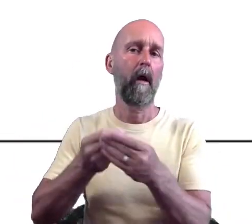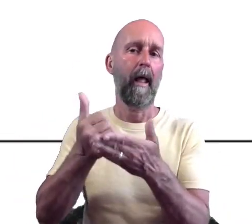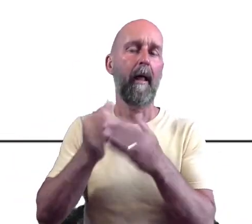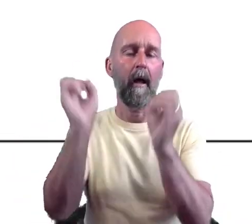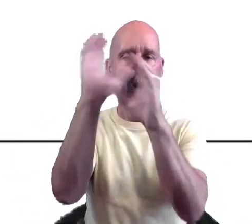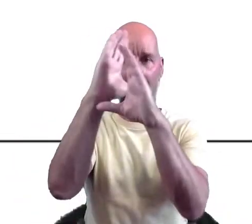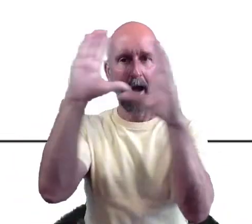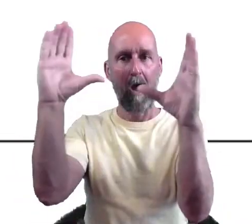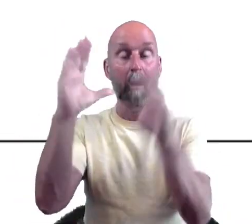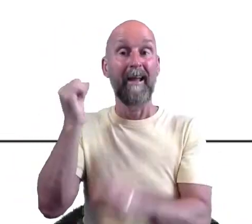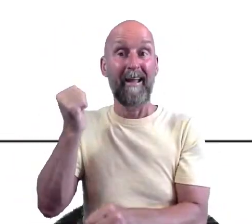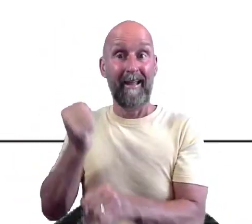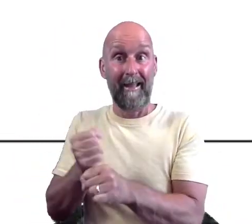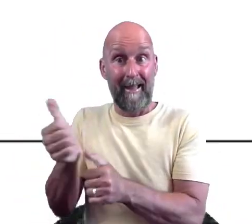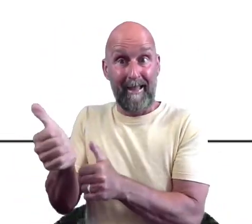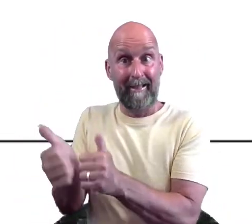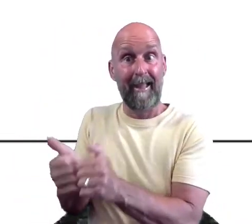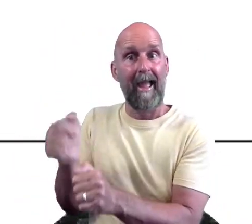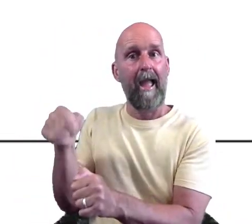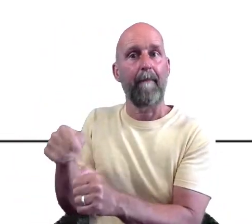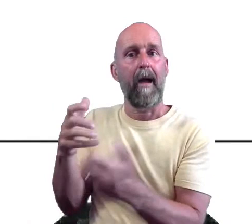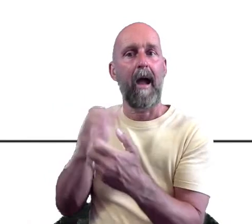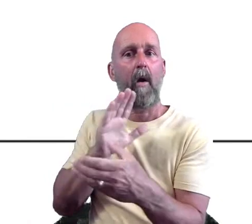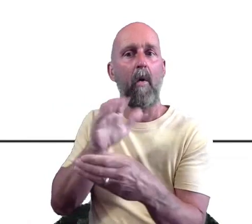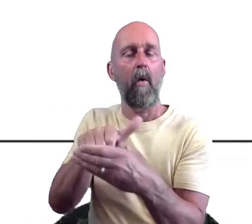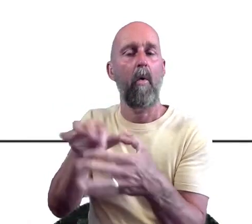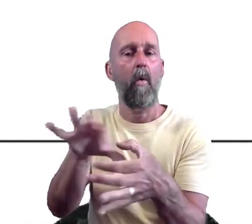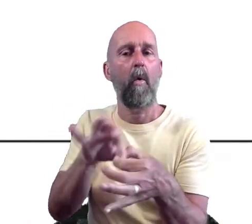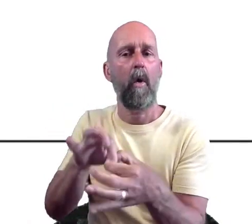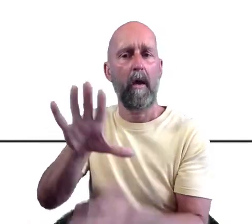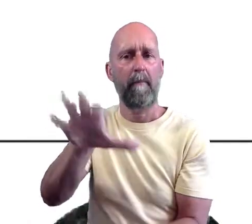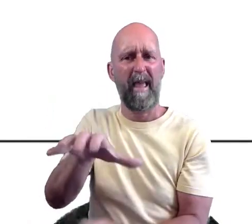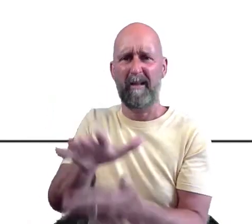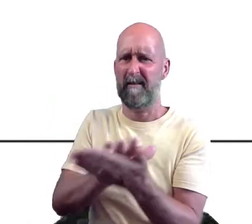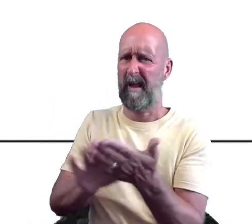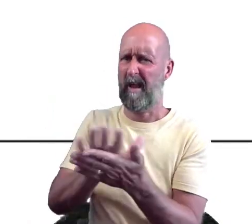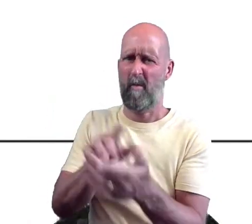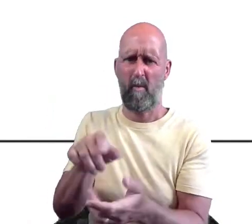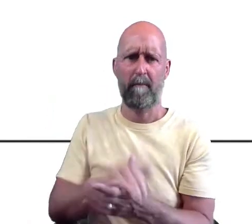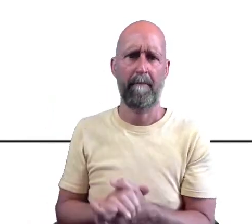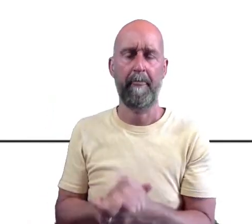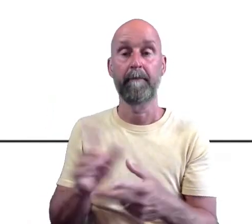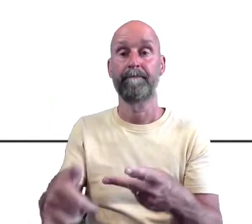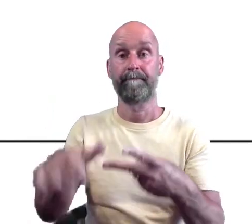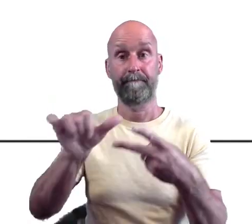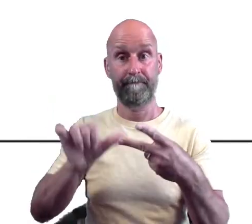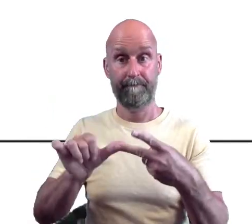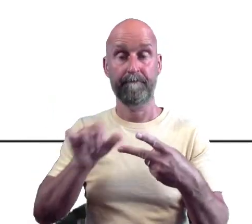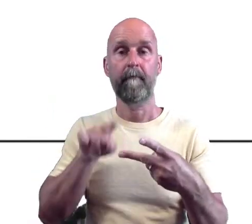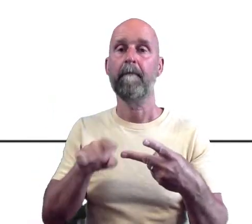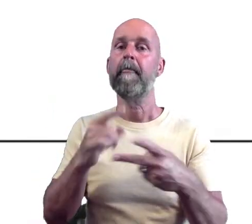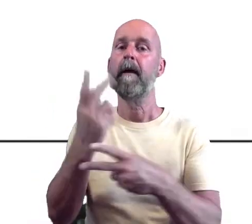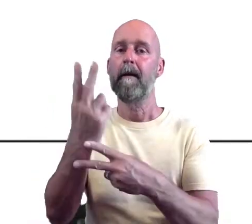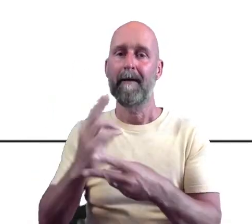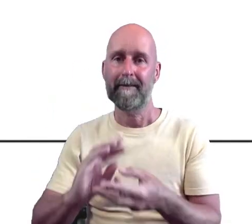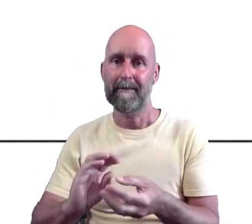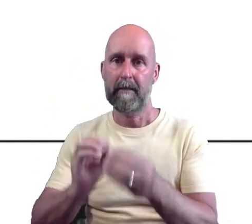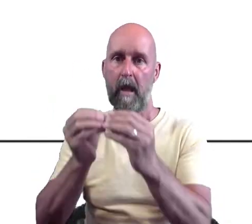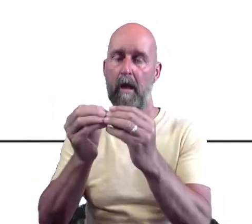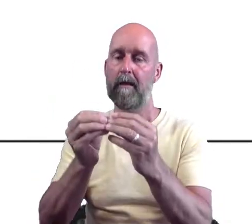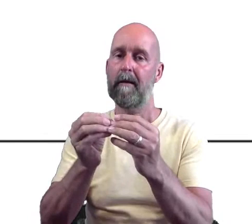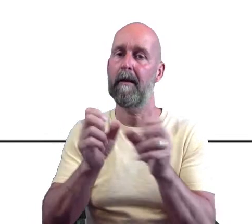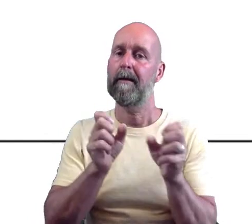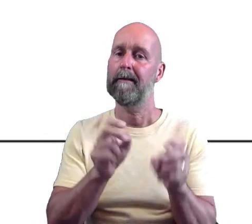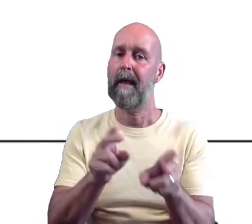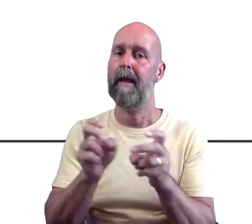games can engage with place and what we mean by place. And then I'm going to talk through some design techniques that I think are particularly interesting